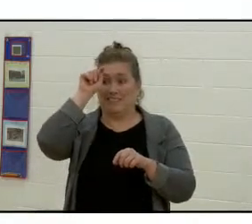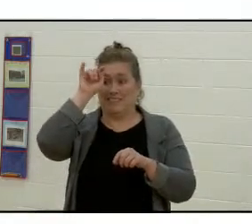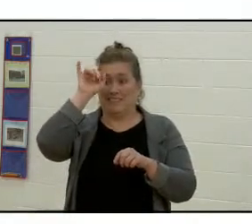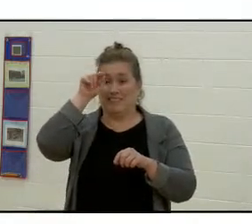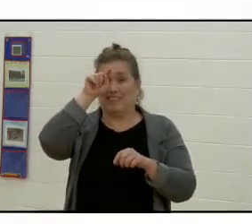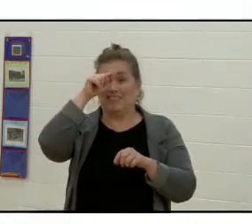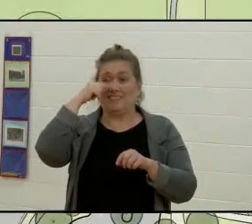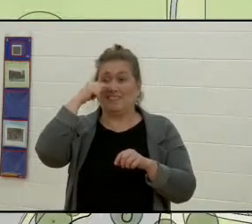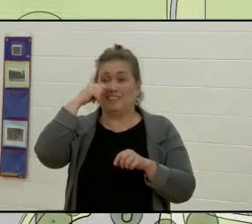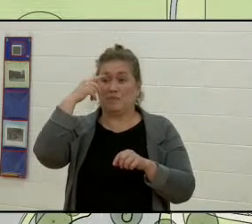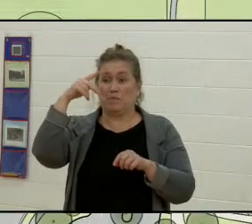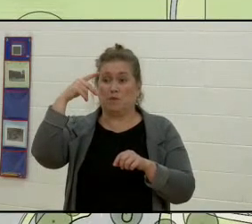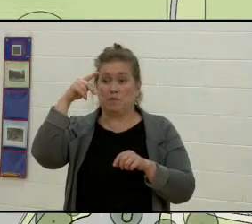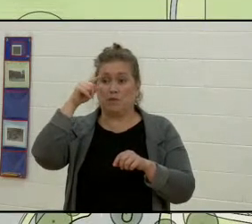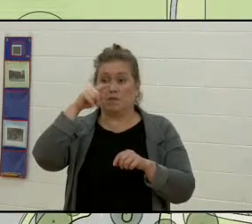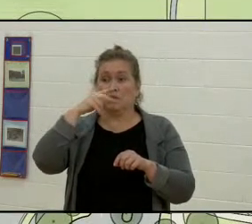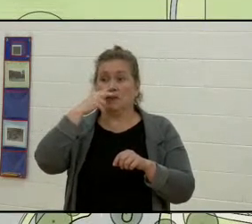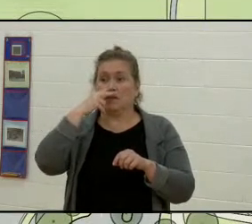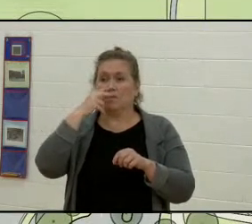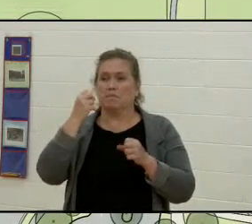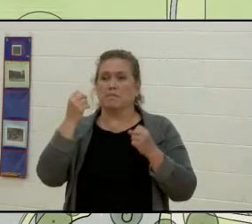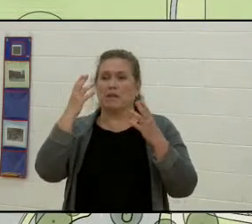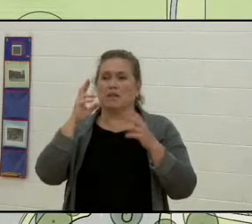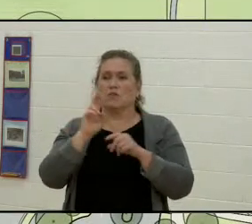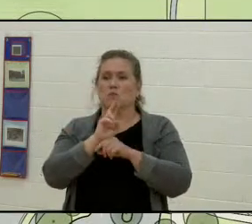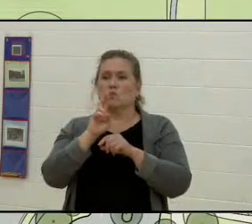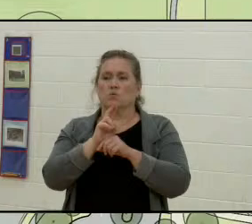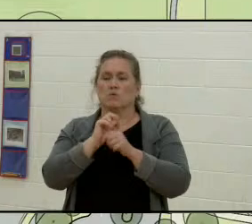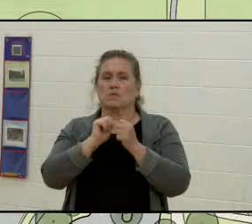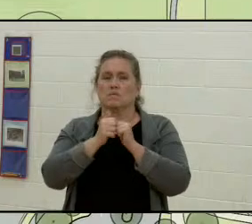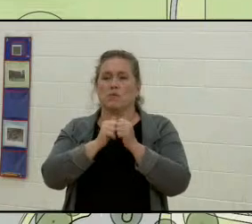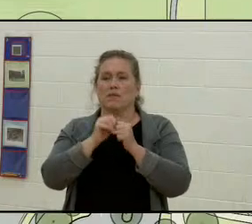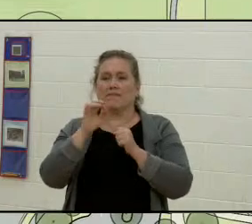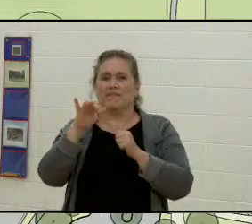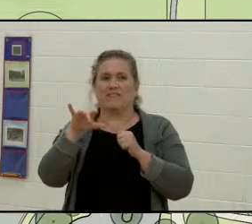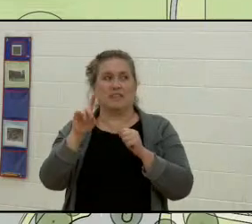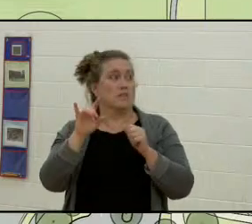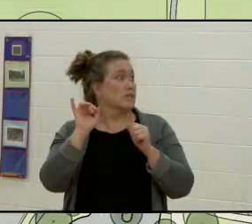two multi-use sports fields.